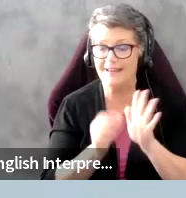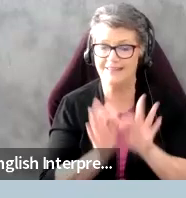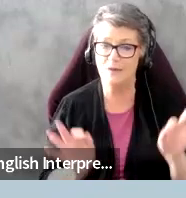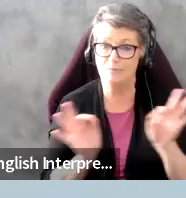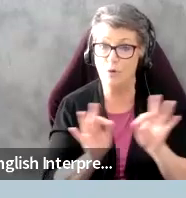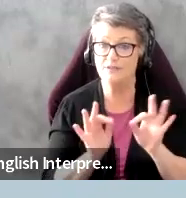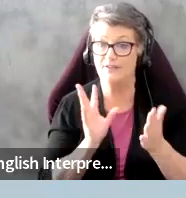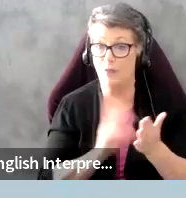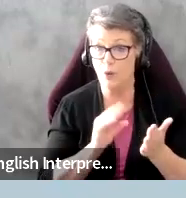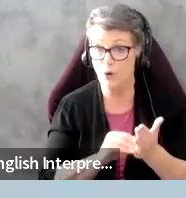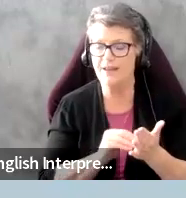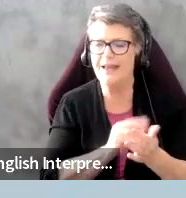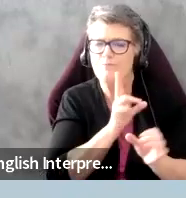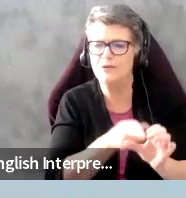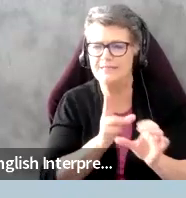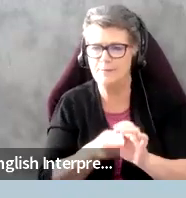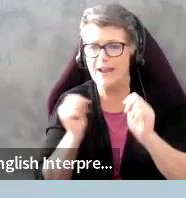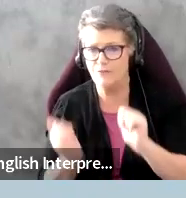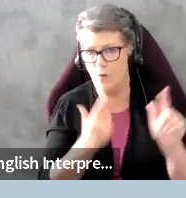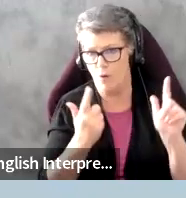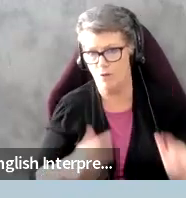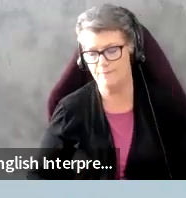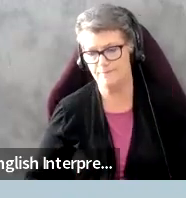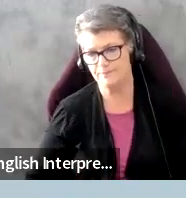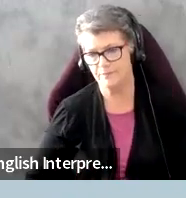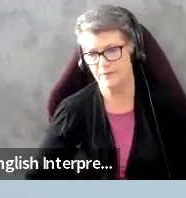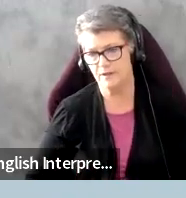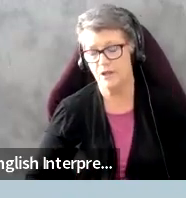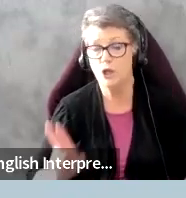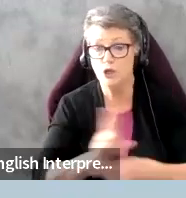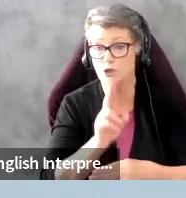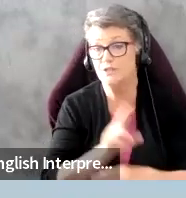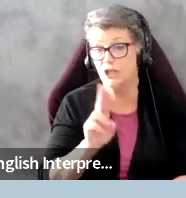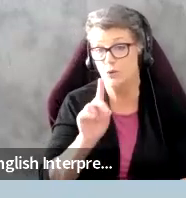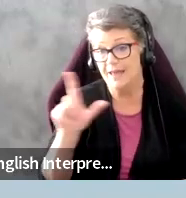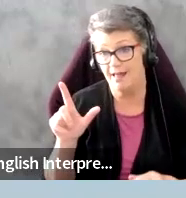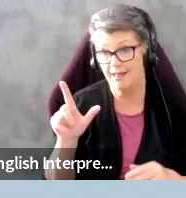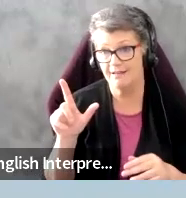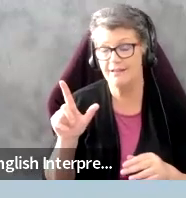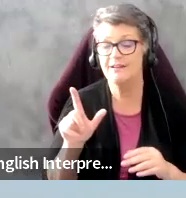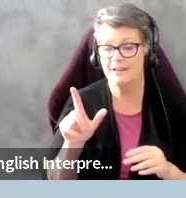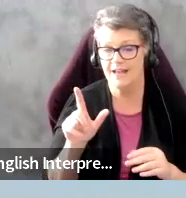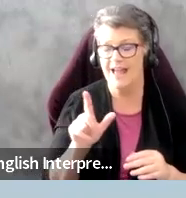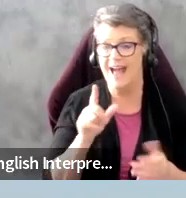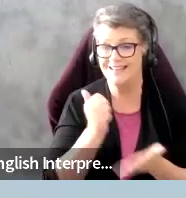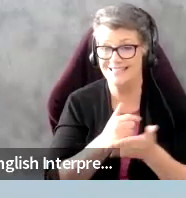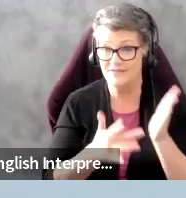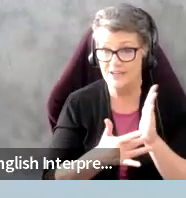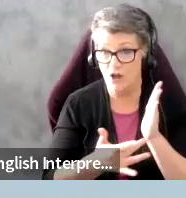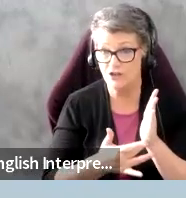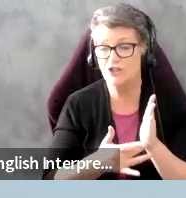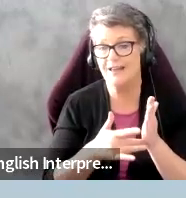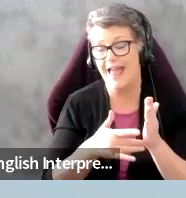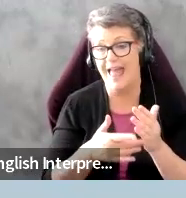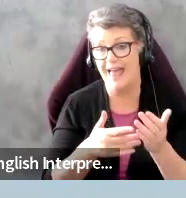of learning and participation for all through Universal Design for Learning, assistive technology, and